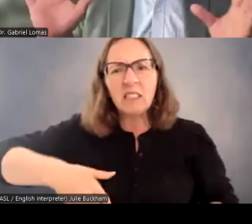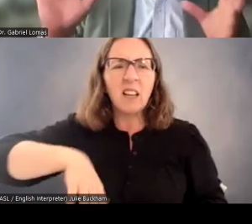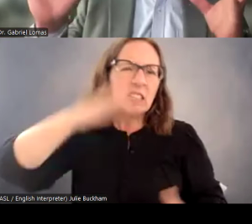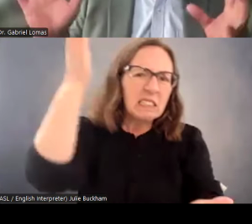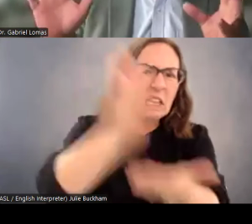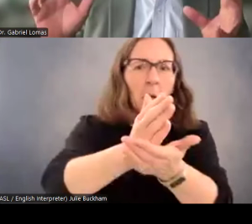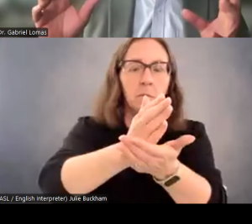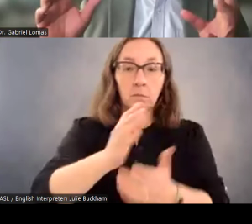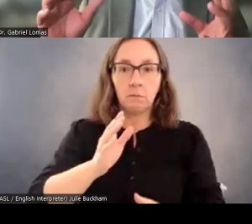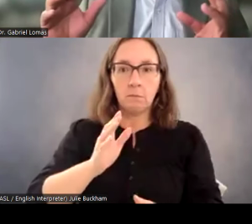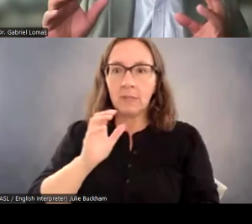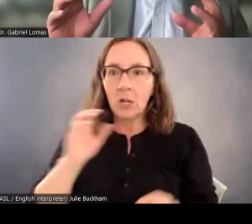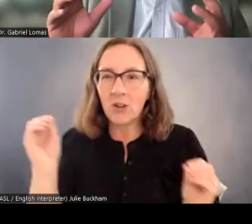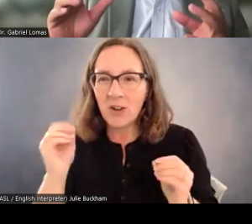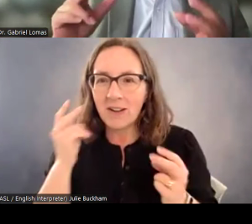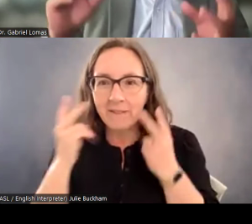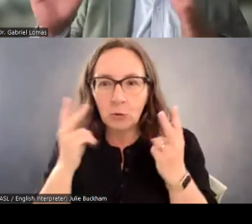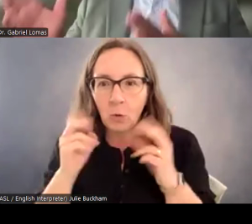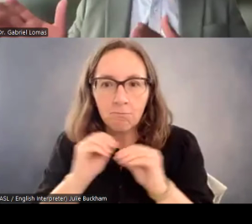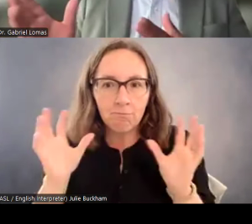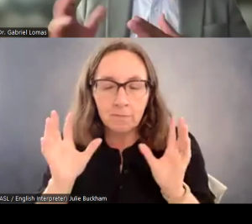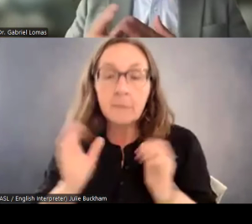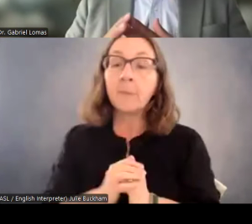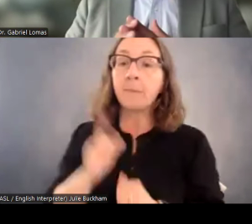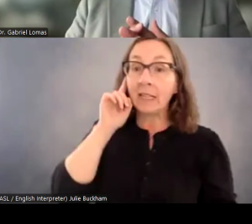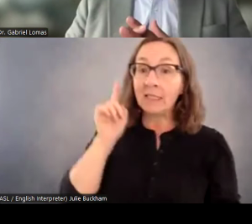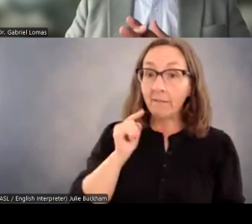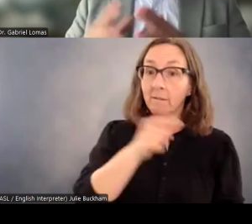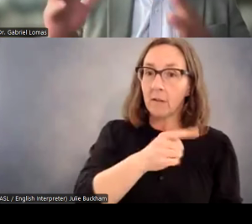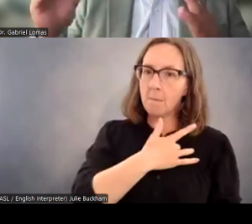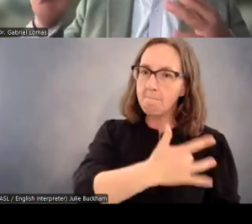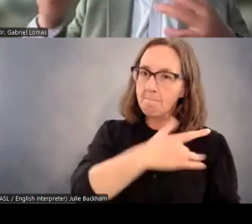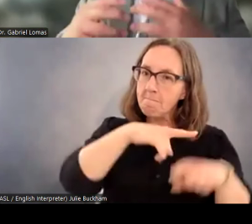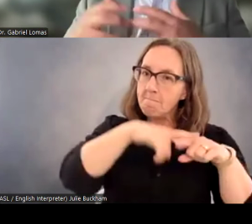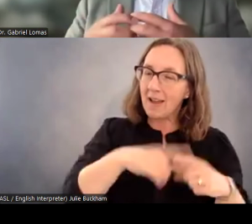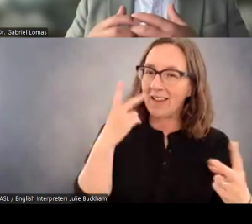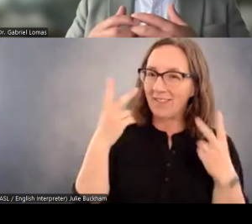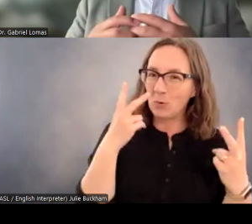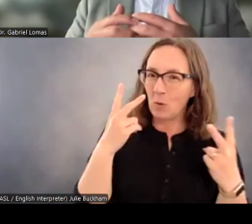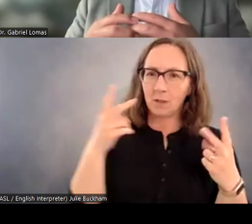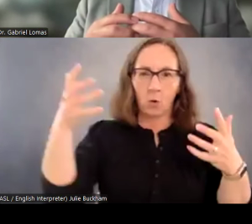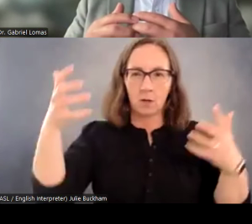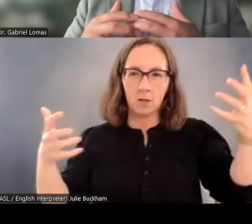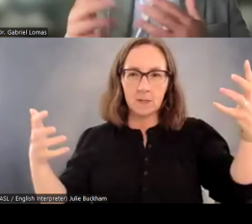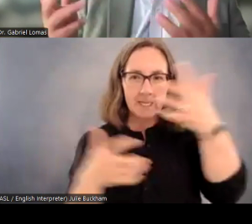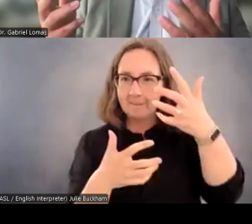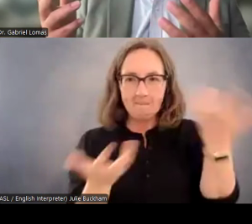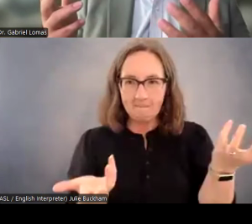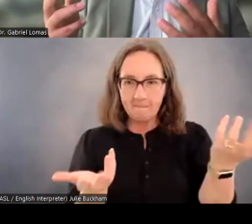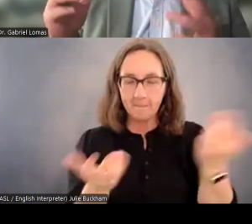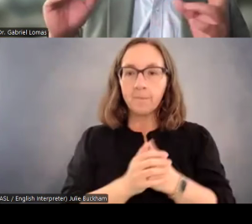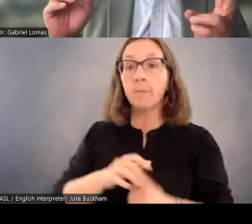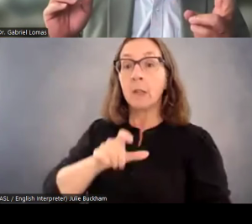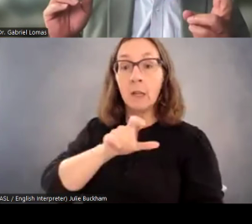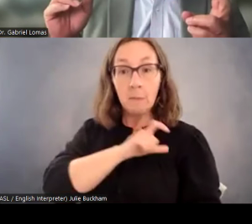using, visual alerts. But deaf people are used to visual alerts, and so there's a mismatch there. Police can